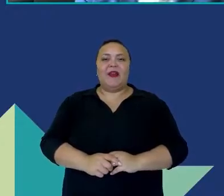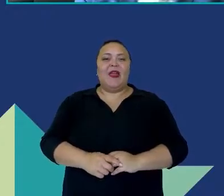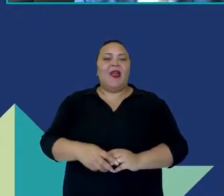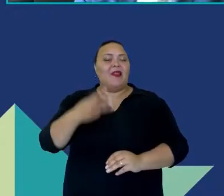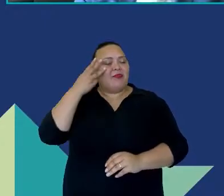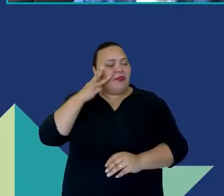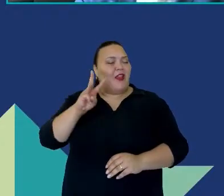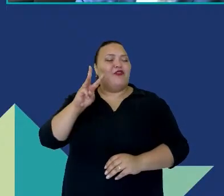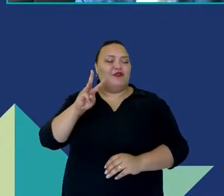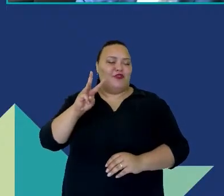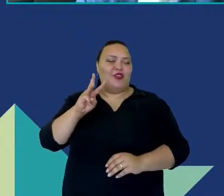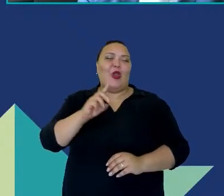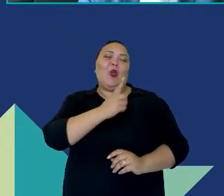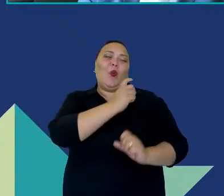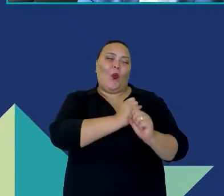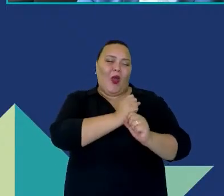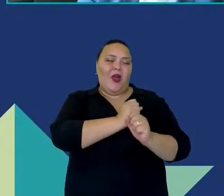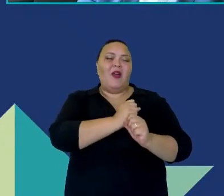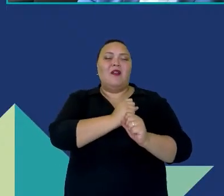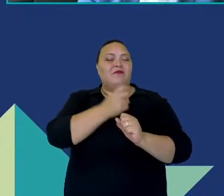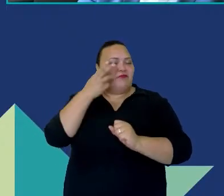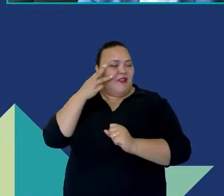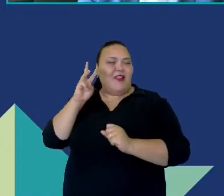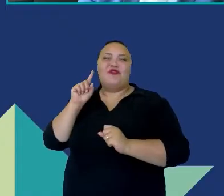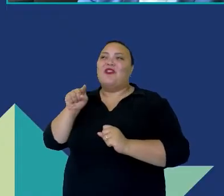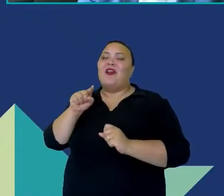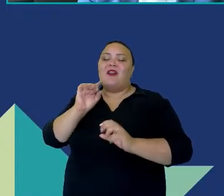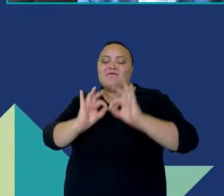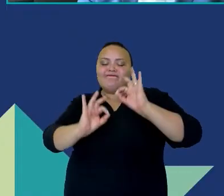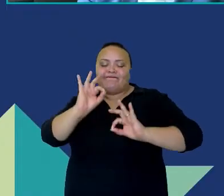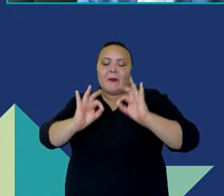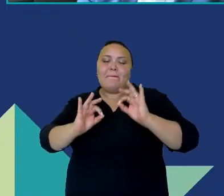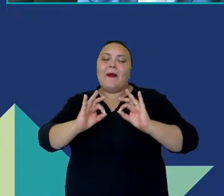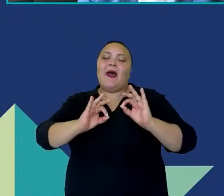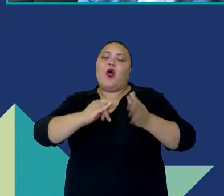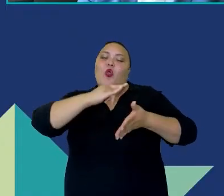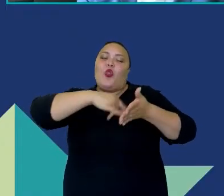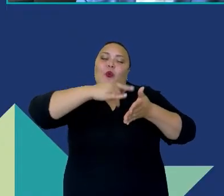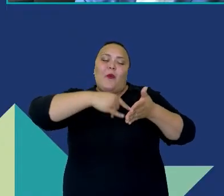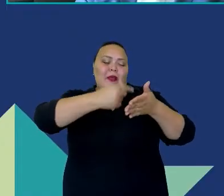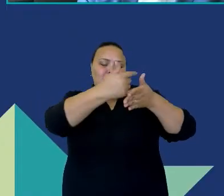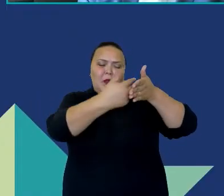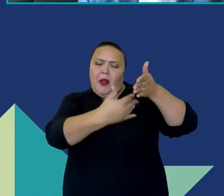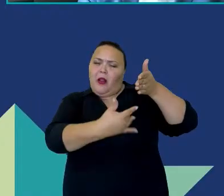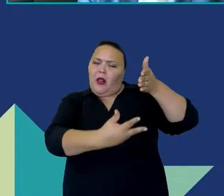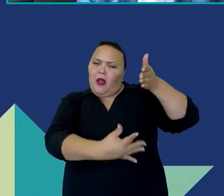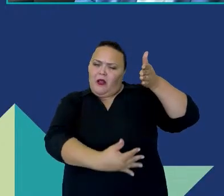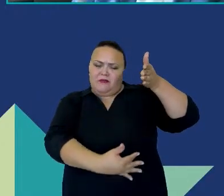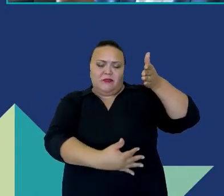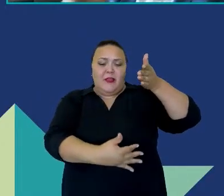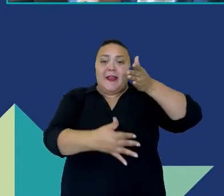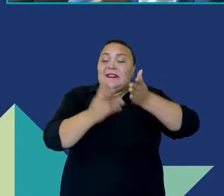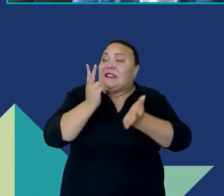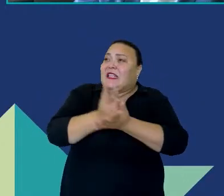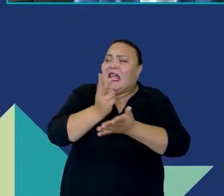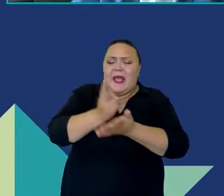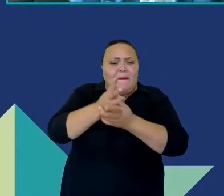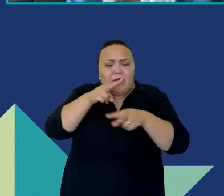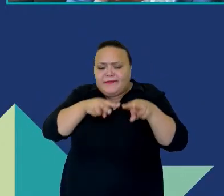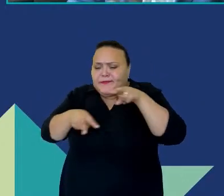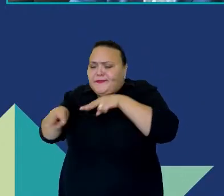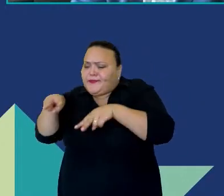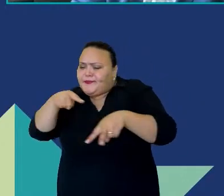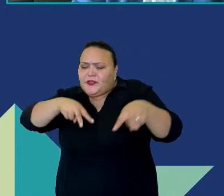And they always look at the beach width, which is one of their critical controls. Very easy and